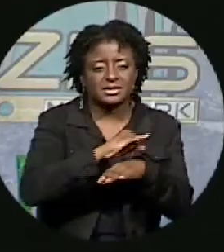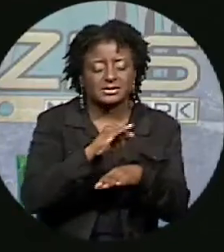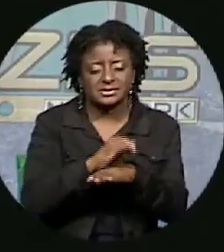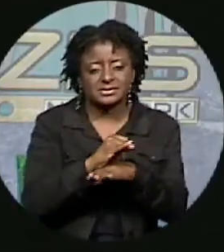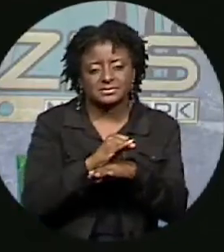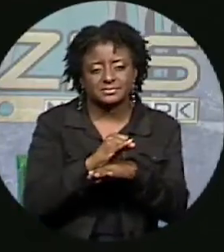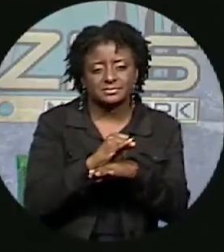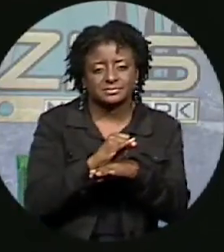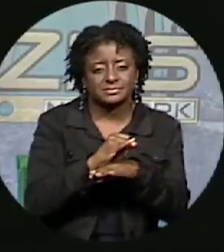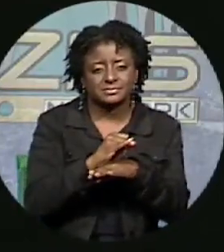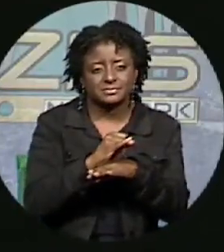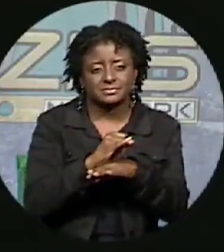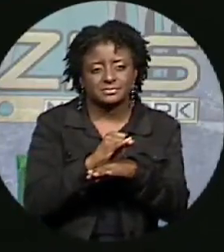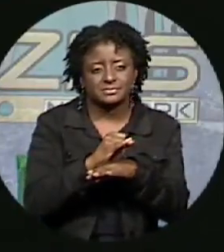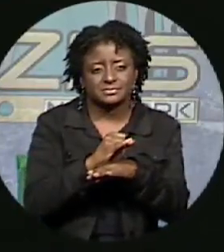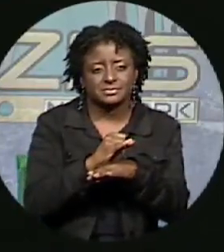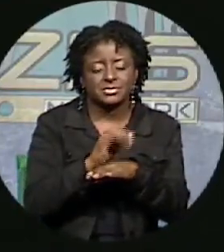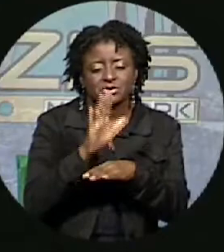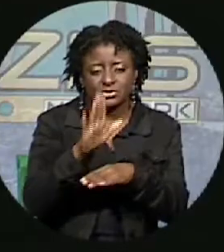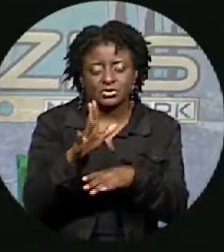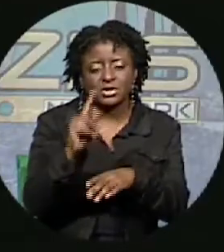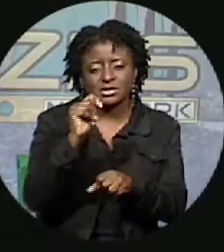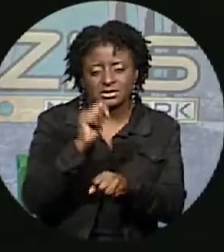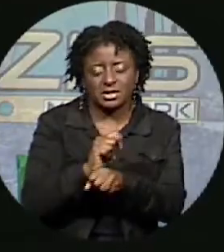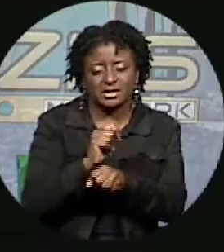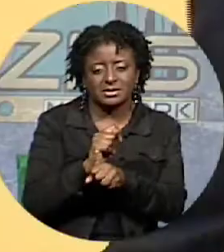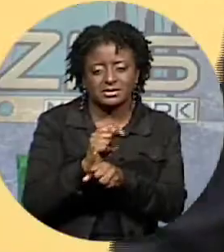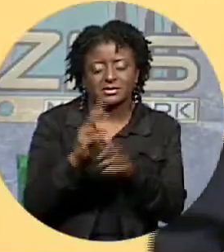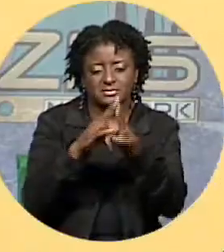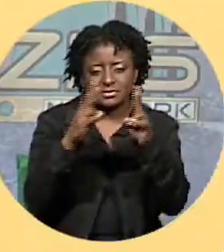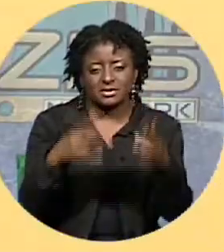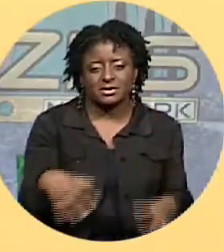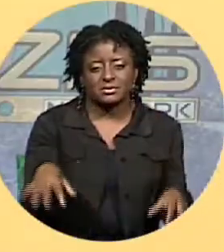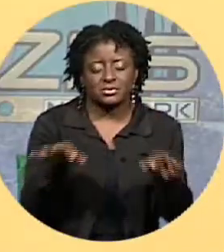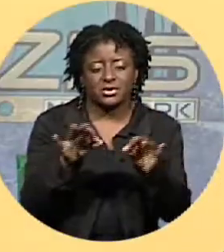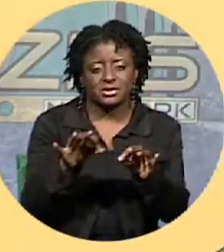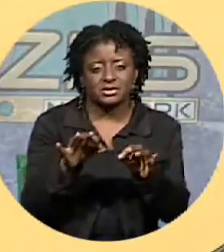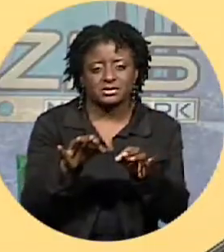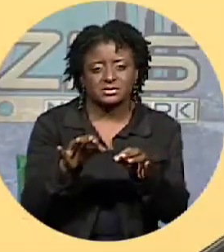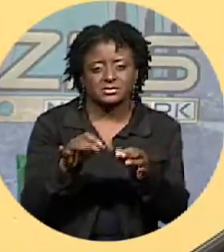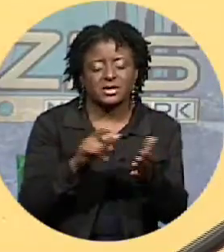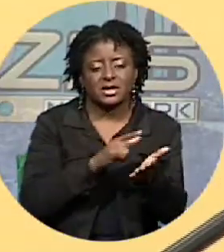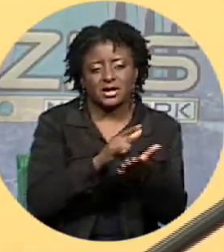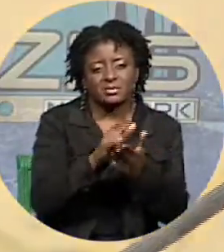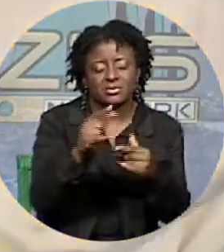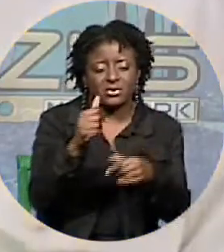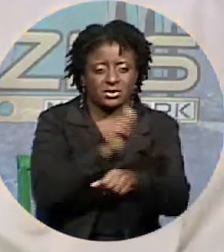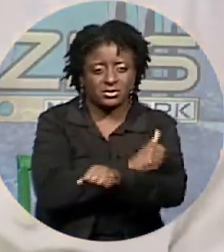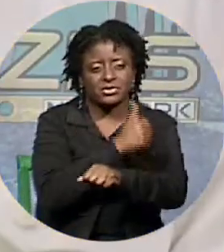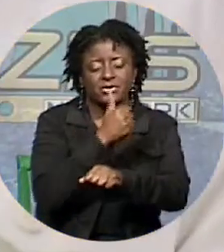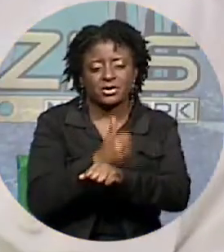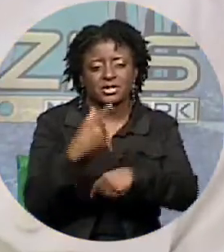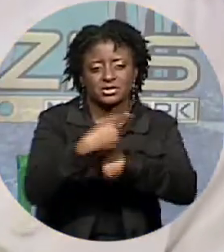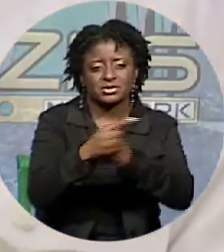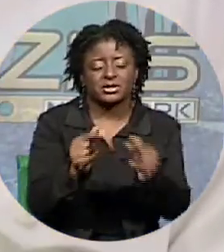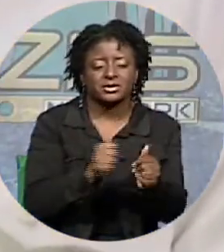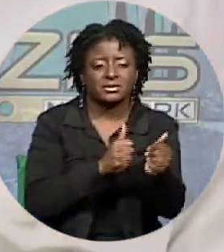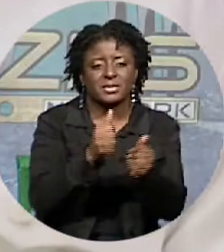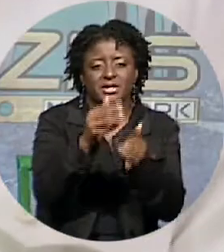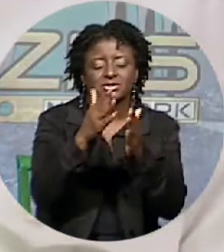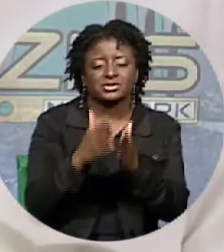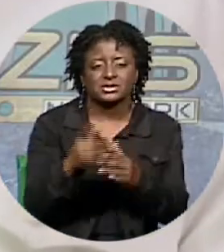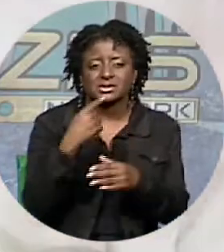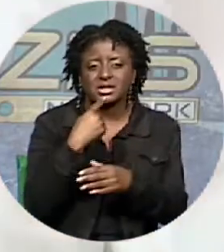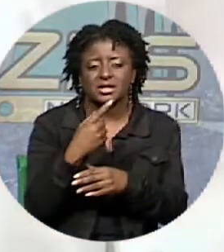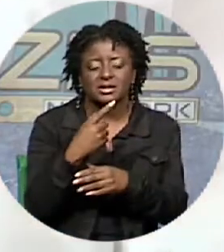And so, you know, your task is extremely important. Airport Authority General Manager Milo Butler III said there